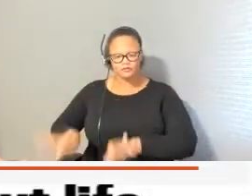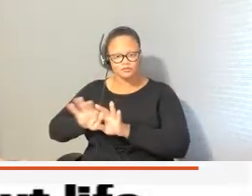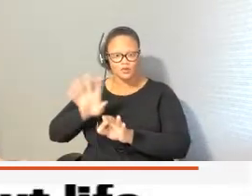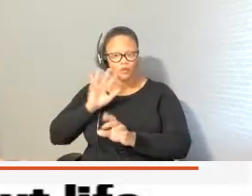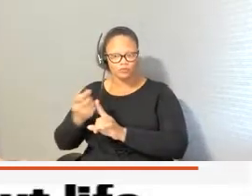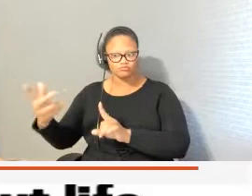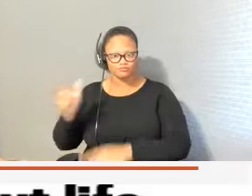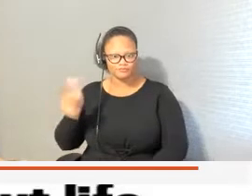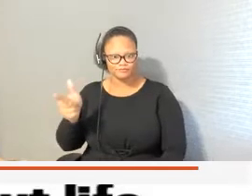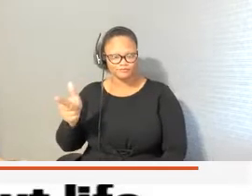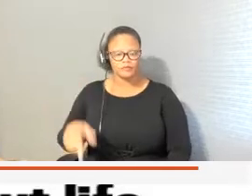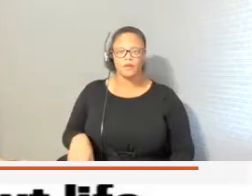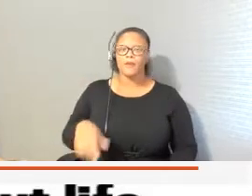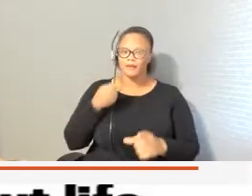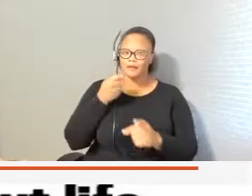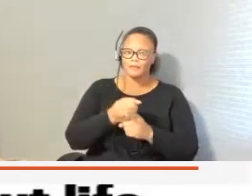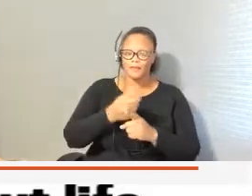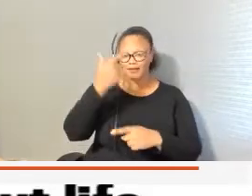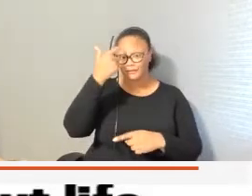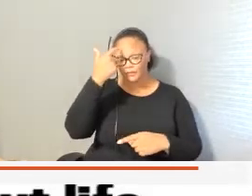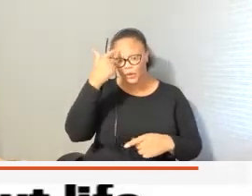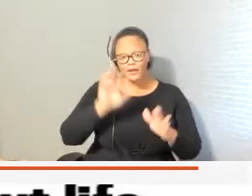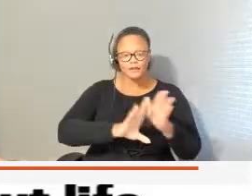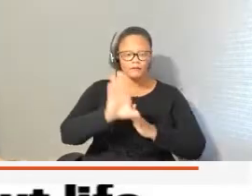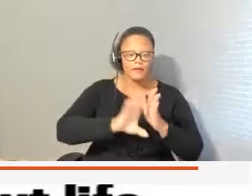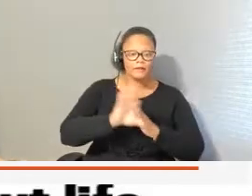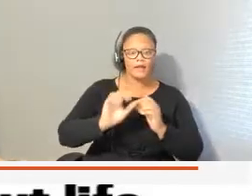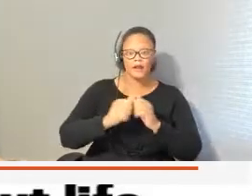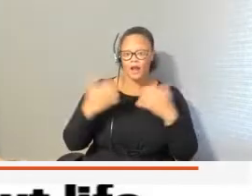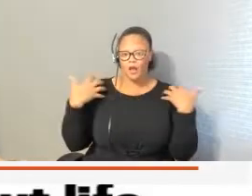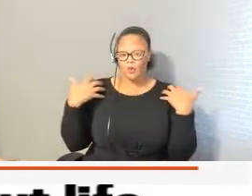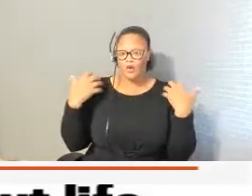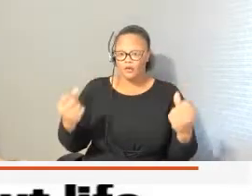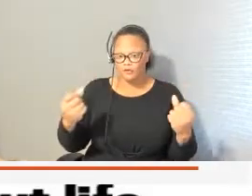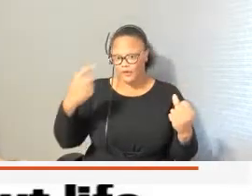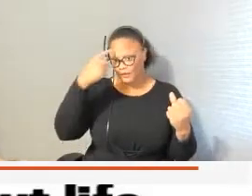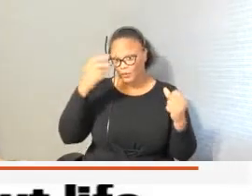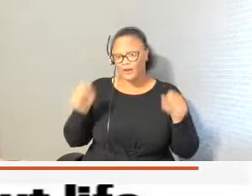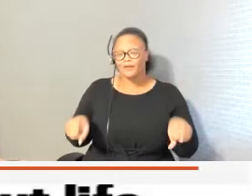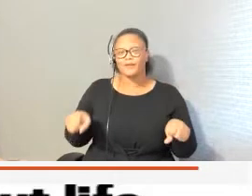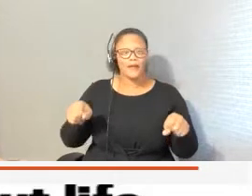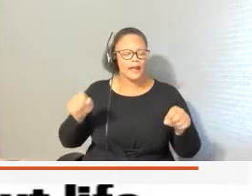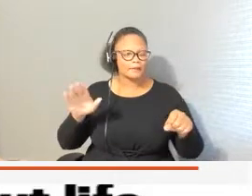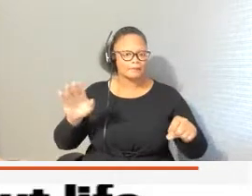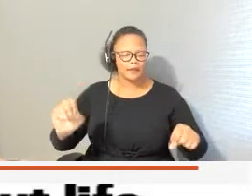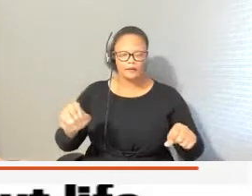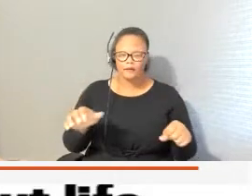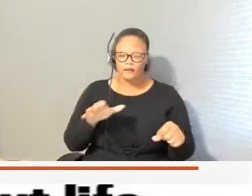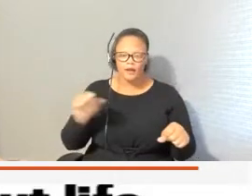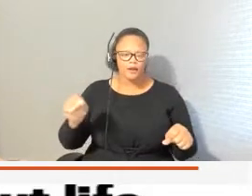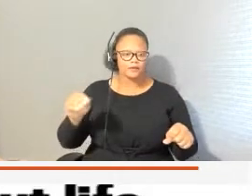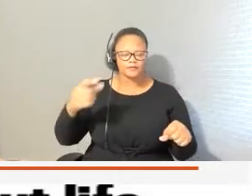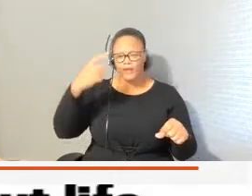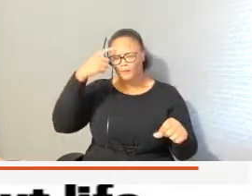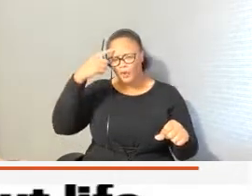definitely impacts brain development and brain growth and how healthy the brain can be, and being in brain cells